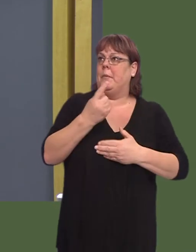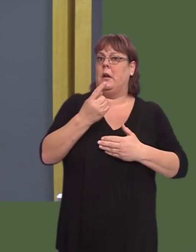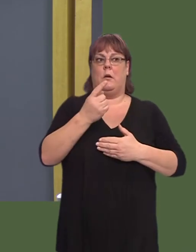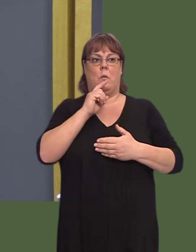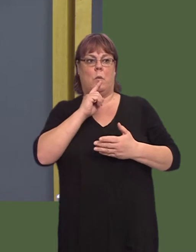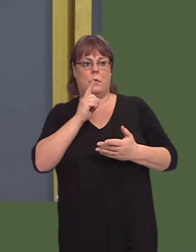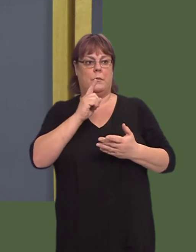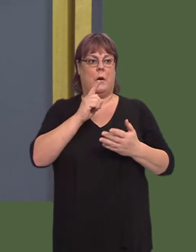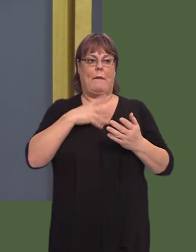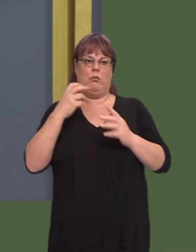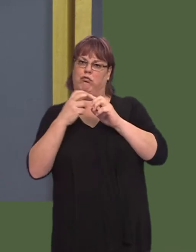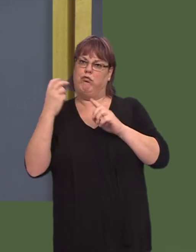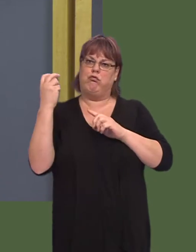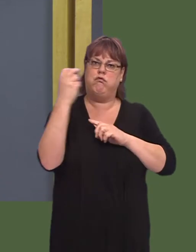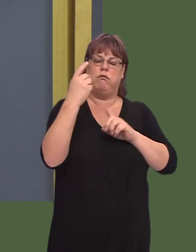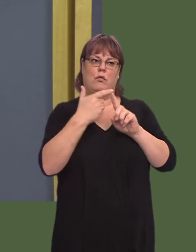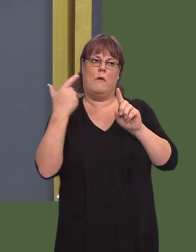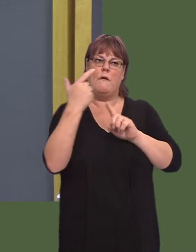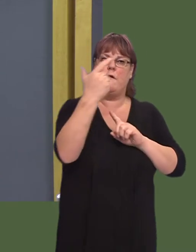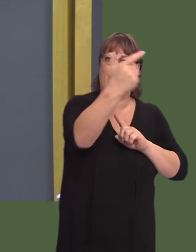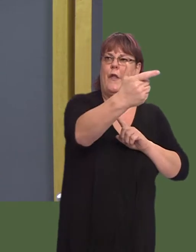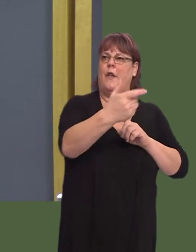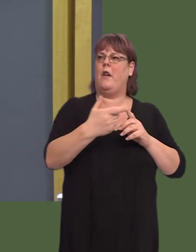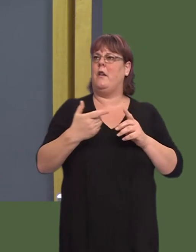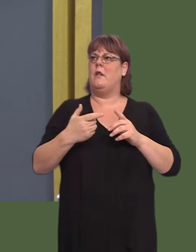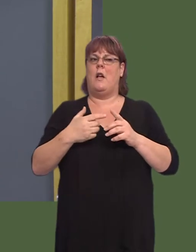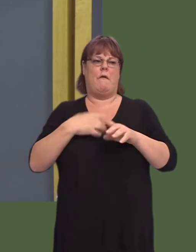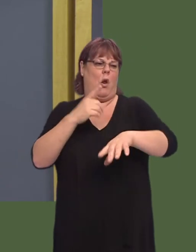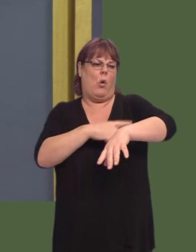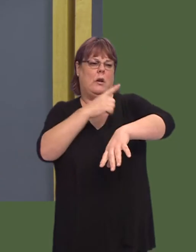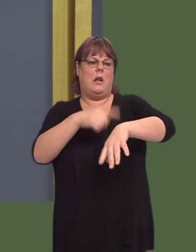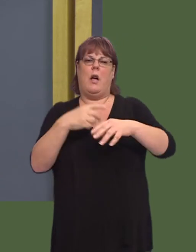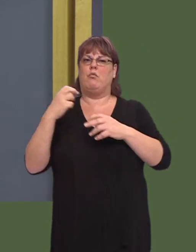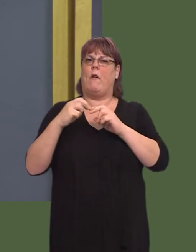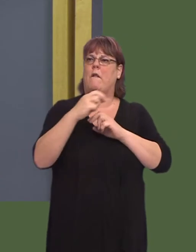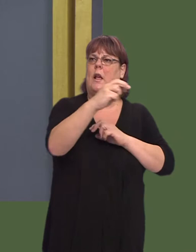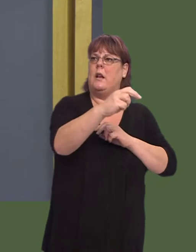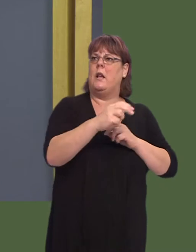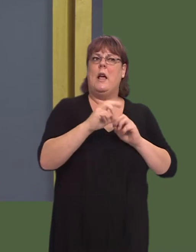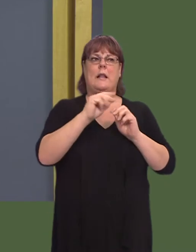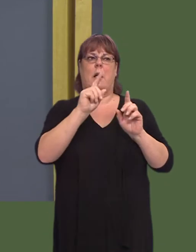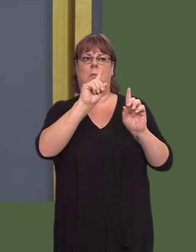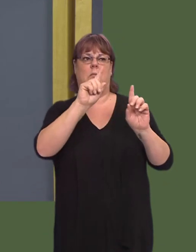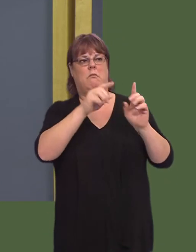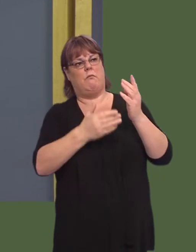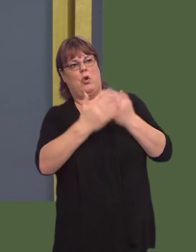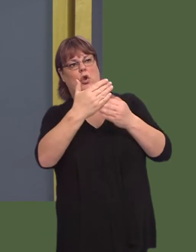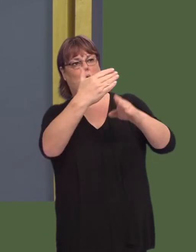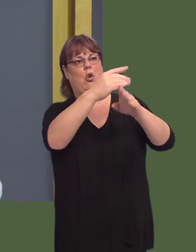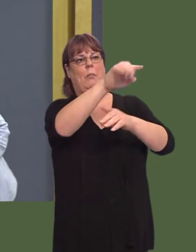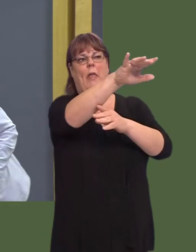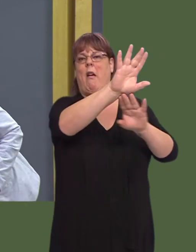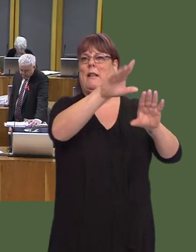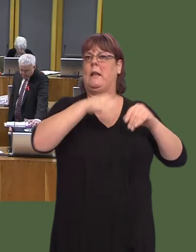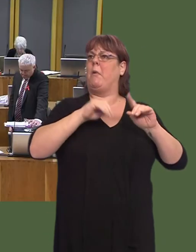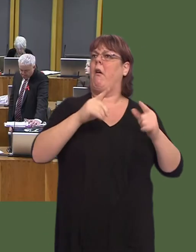happening and what's going to happen about the fact that they're going to have to travel so much further and so for so much longer time, and many of them will not be able to take up the jobs